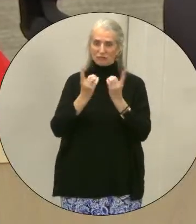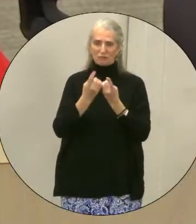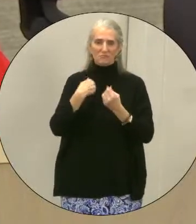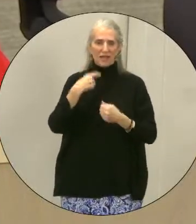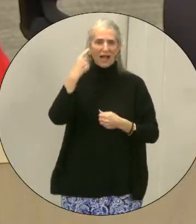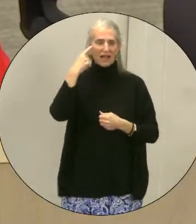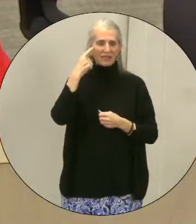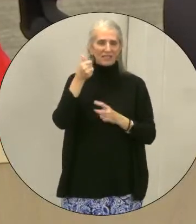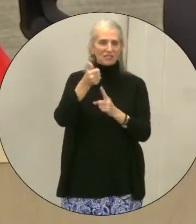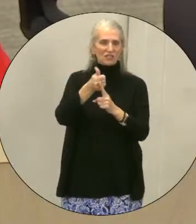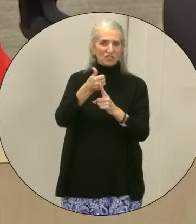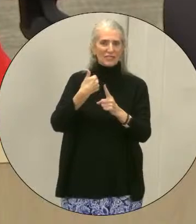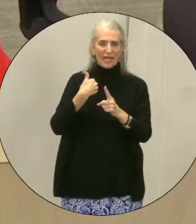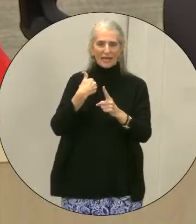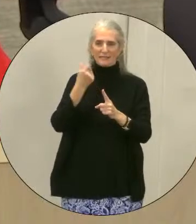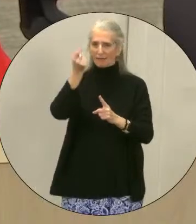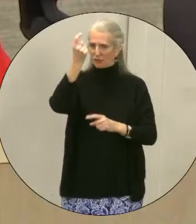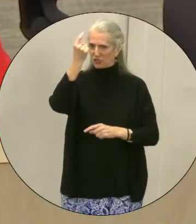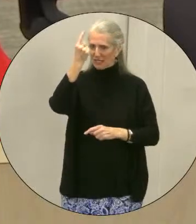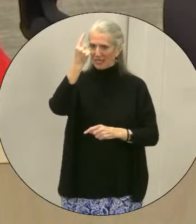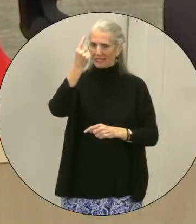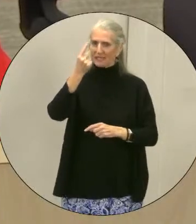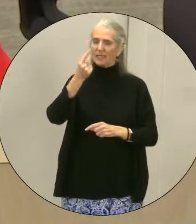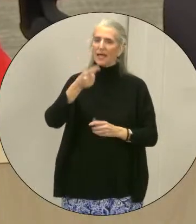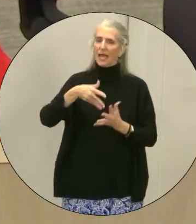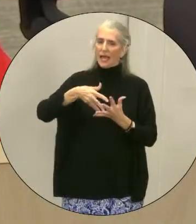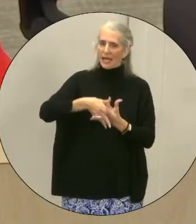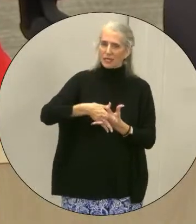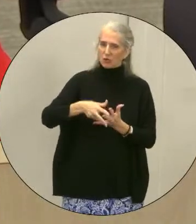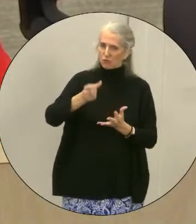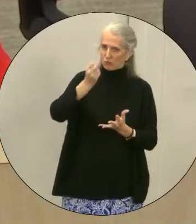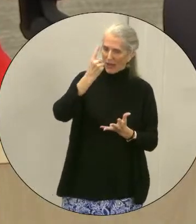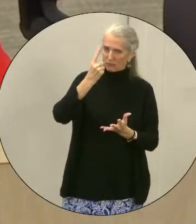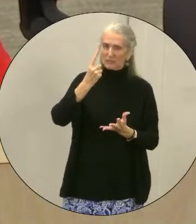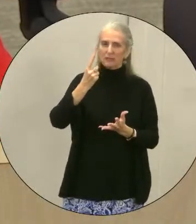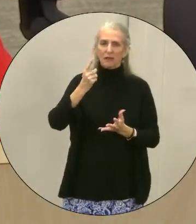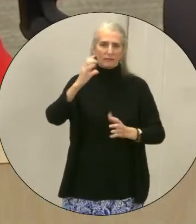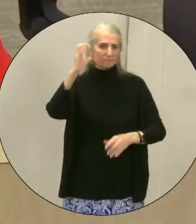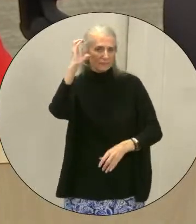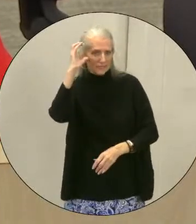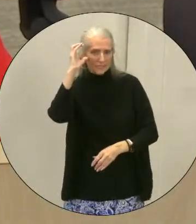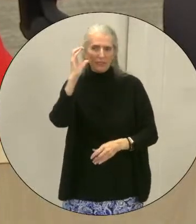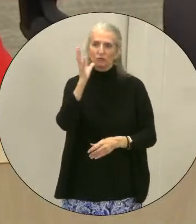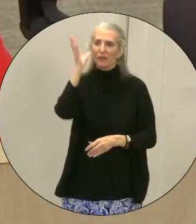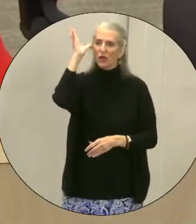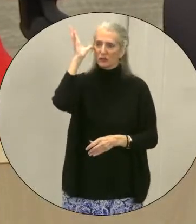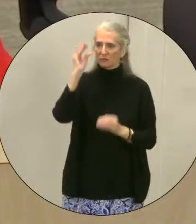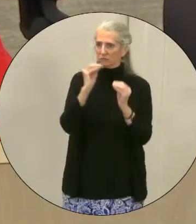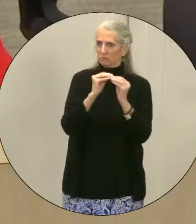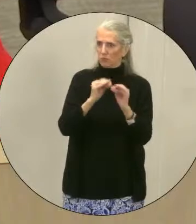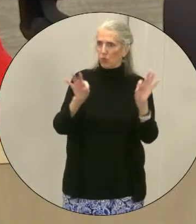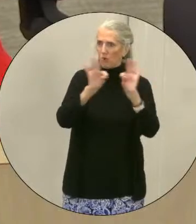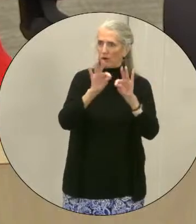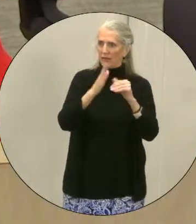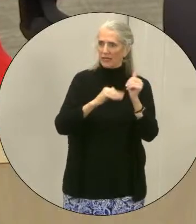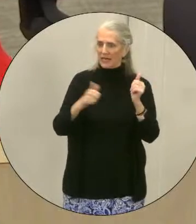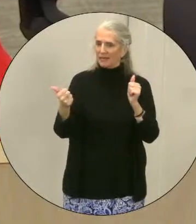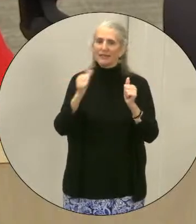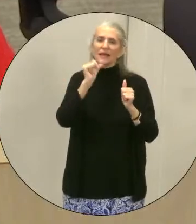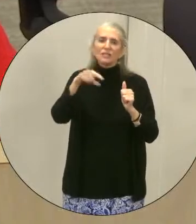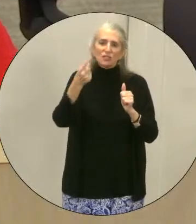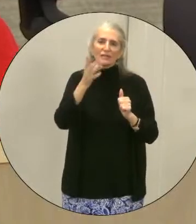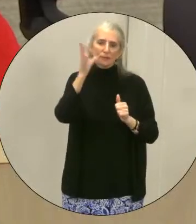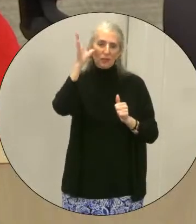an understanding and a grounding of listening to parents more than anything, and not just parents, but all levels.